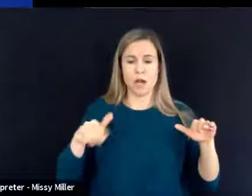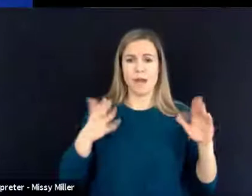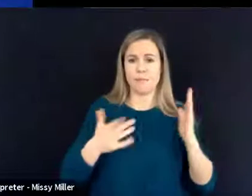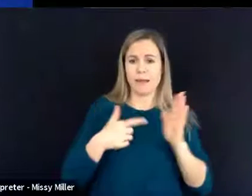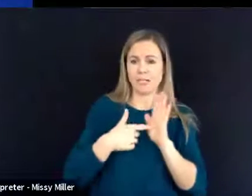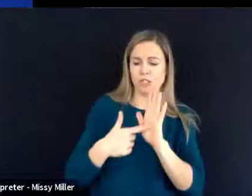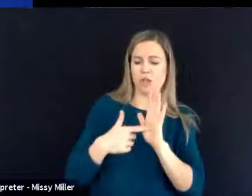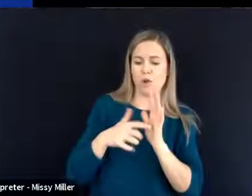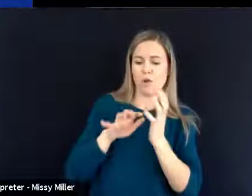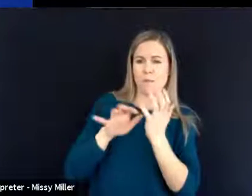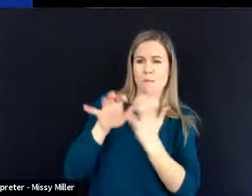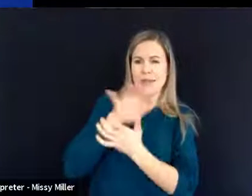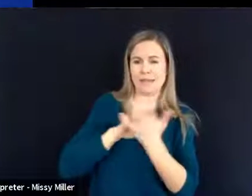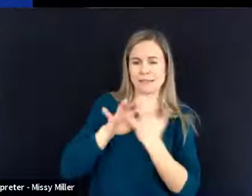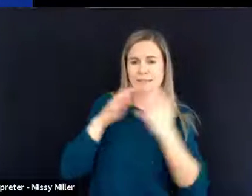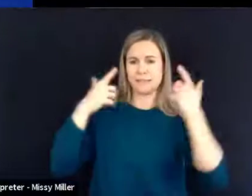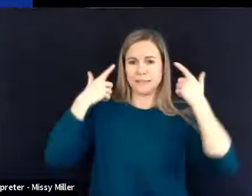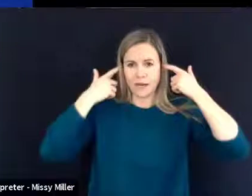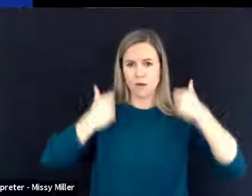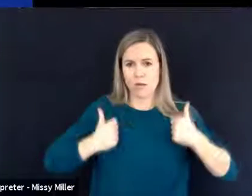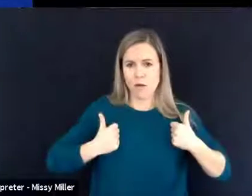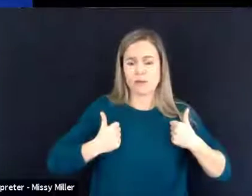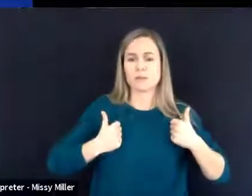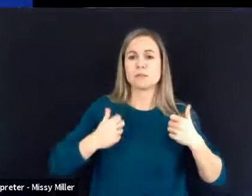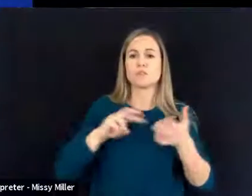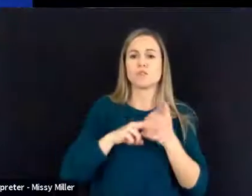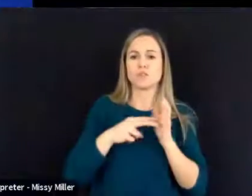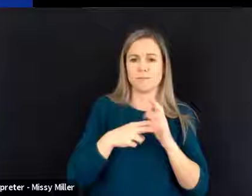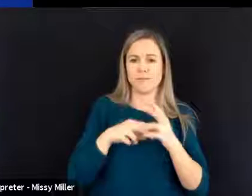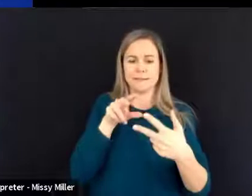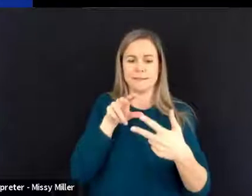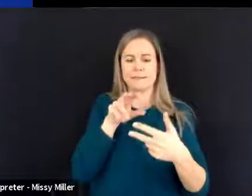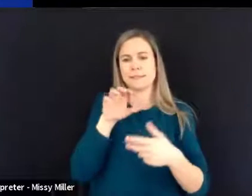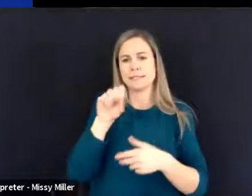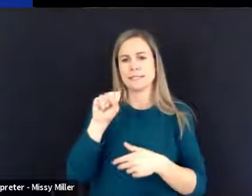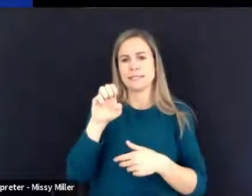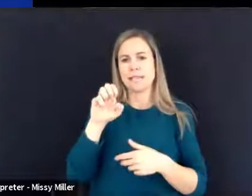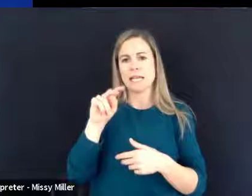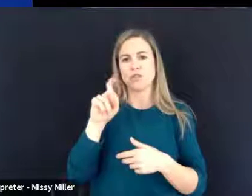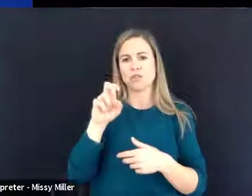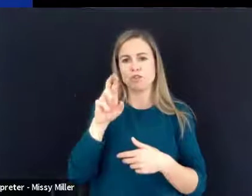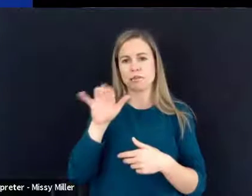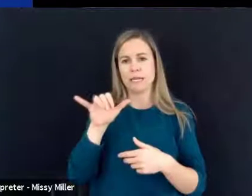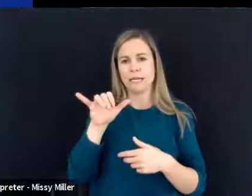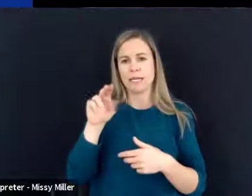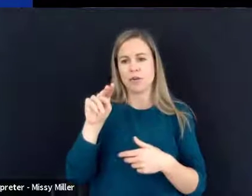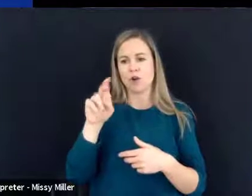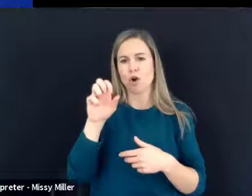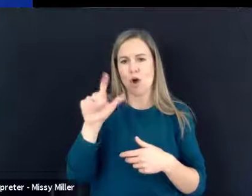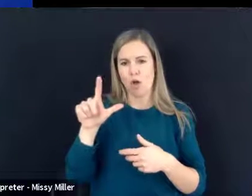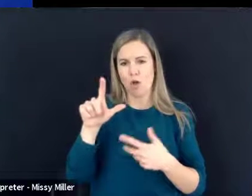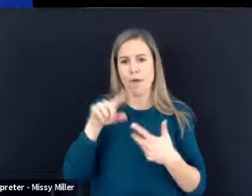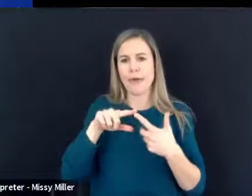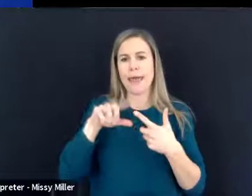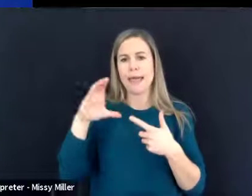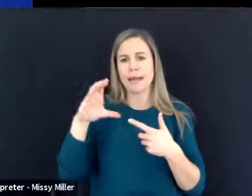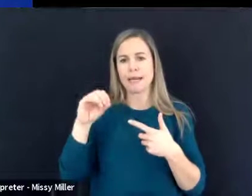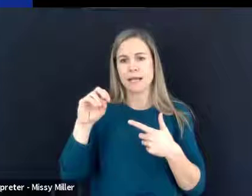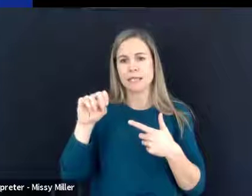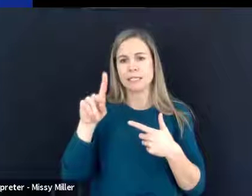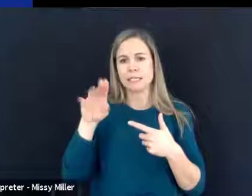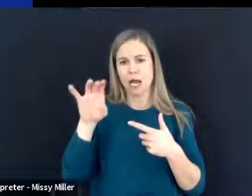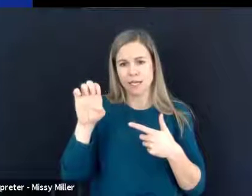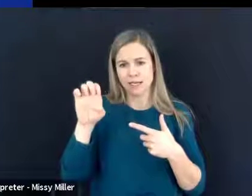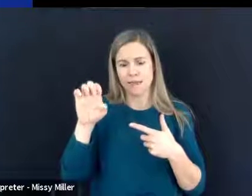hearing loss, and by that we mean both sensory neural and conductive. Learners may show fluctuating